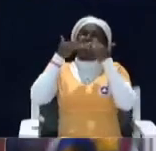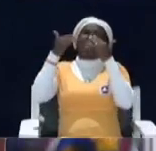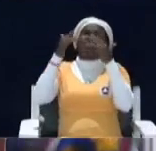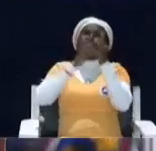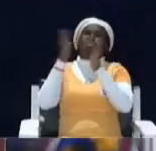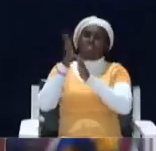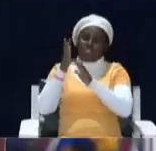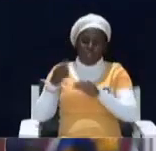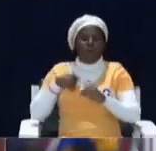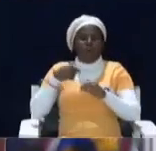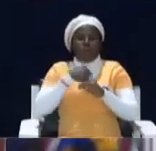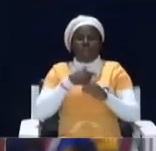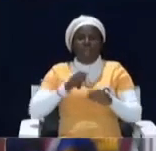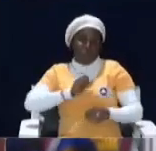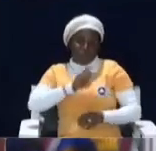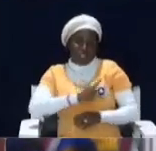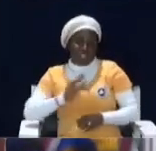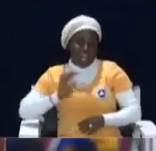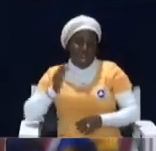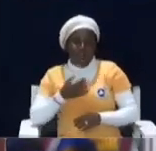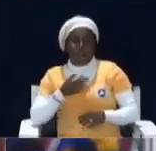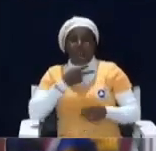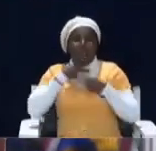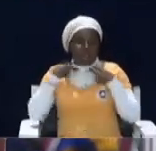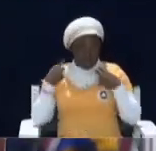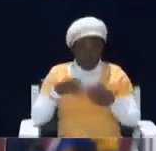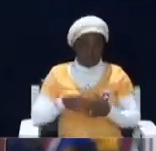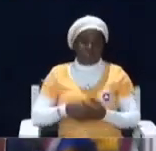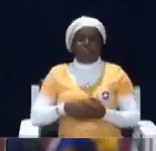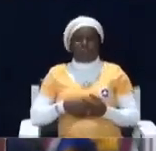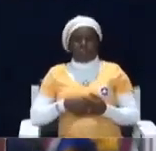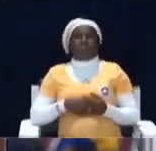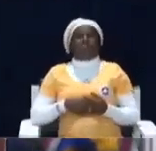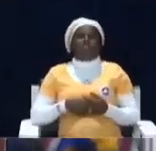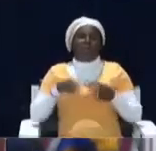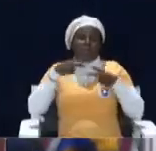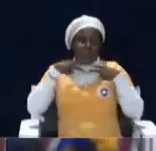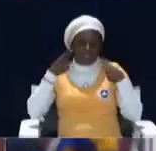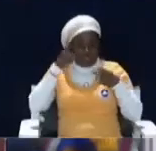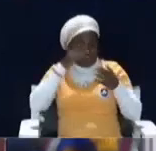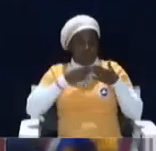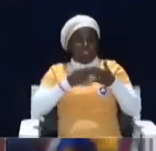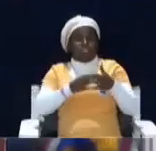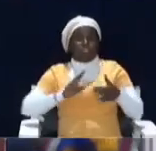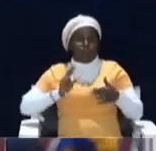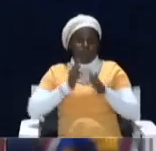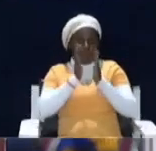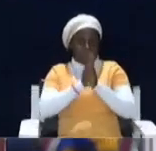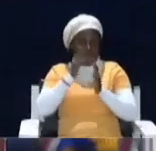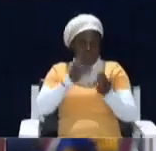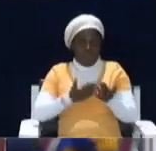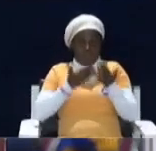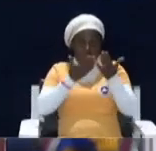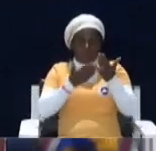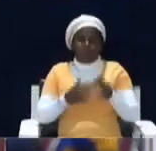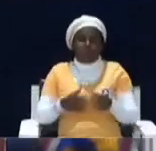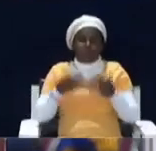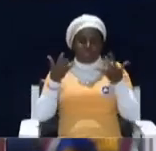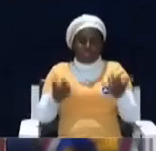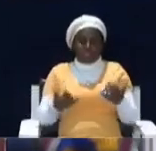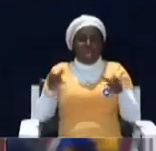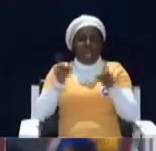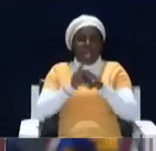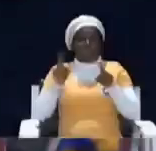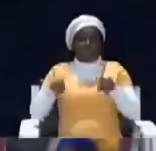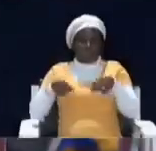And we appreciate our pastor, Pastor Charles Pandey, for leading us in the offering tonight. Right now, as we go on in